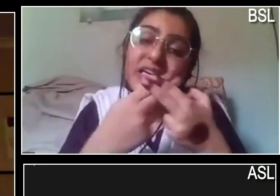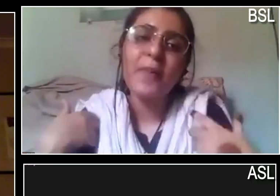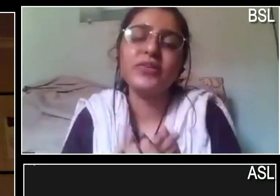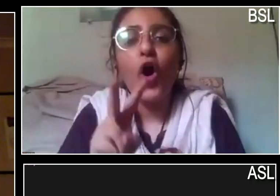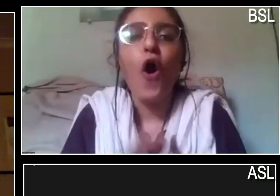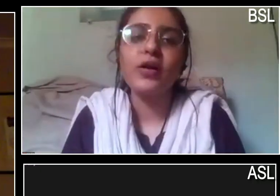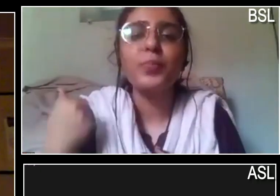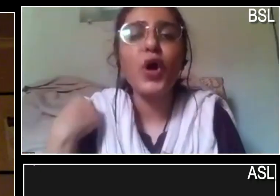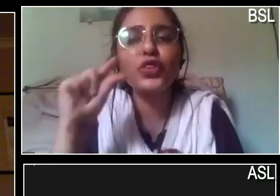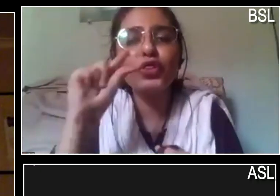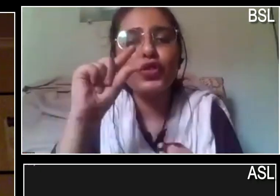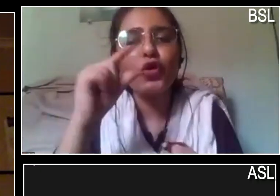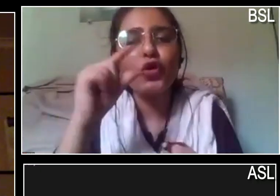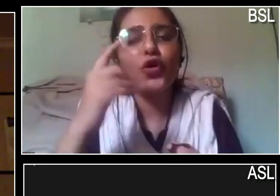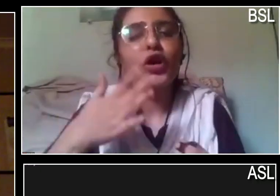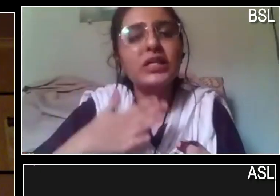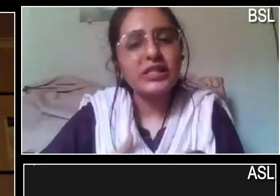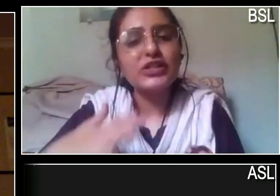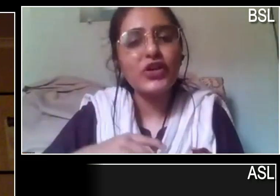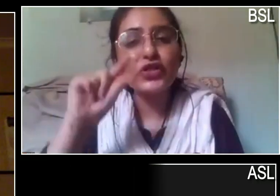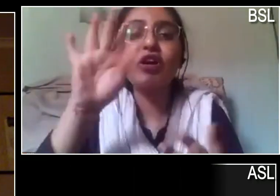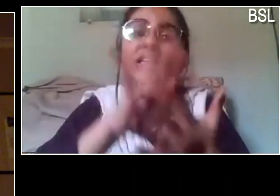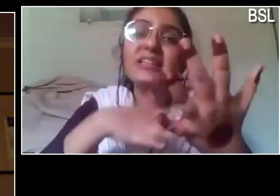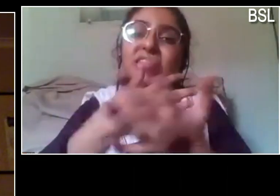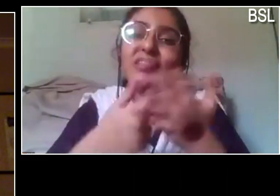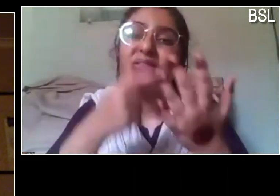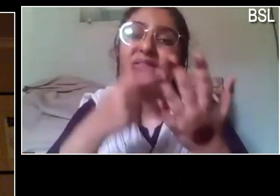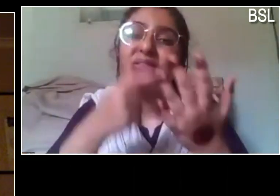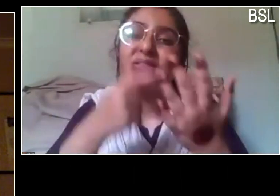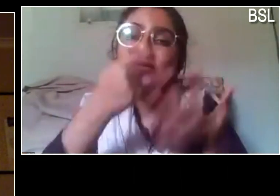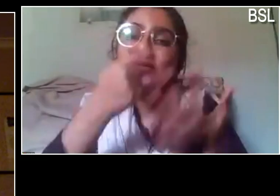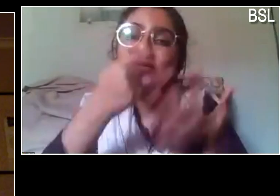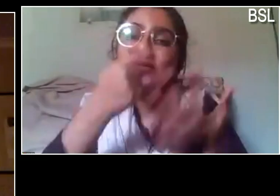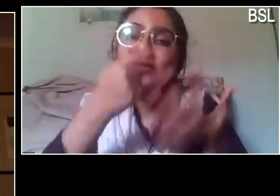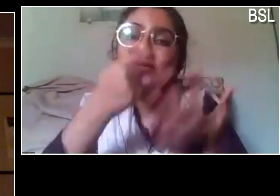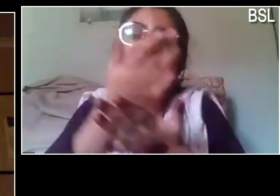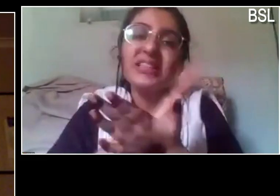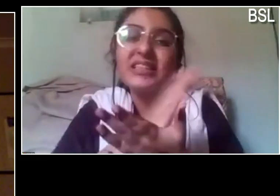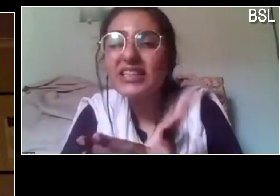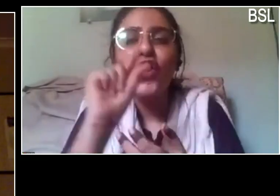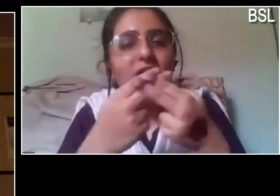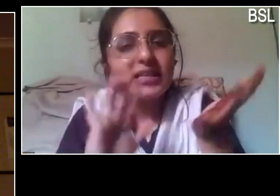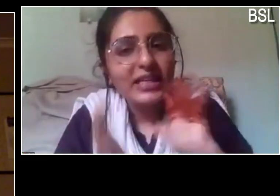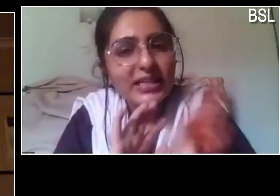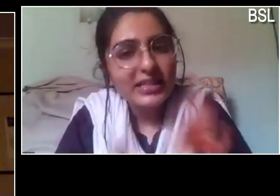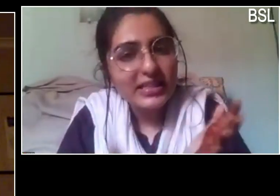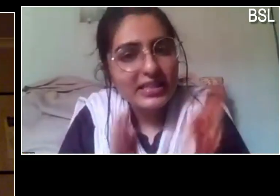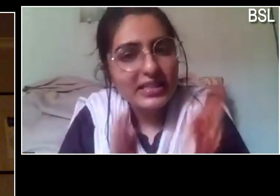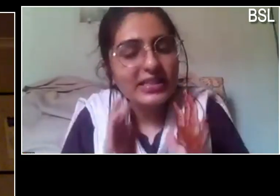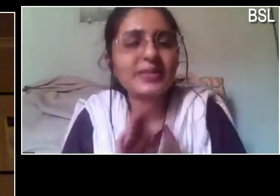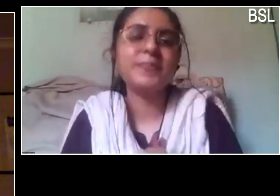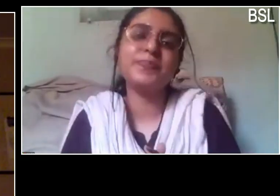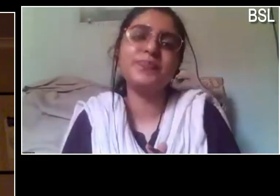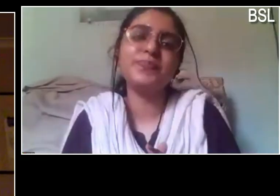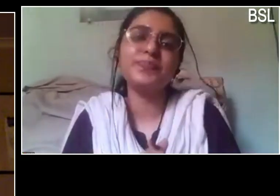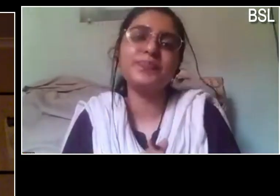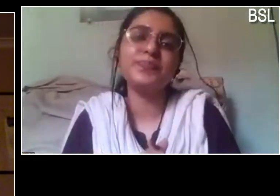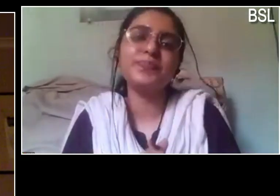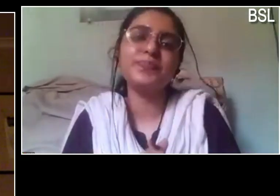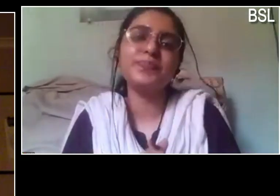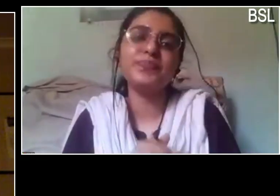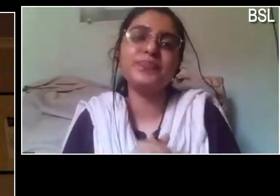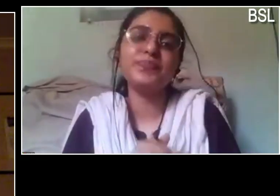slowly to give the sign language interpreters a chance to be able to interpret what